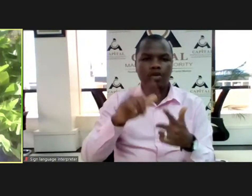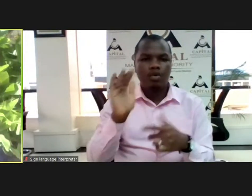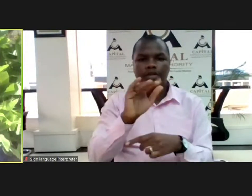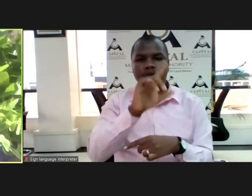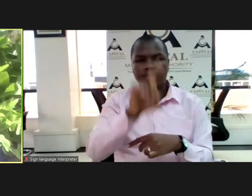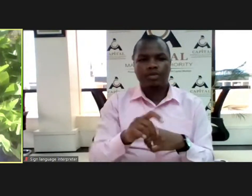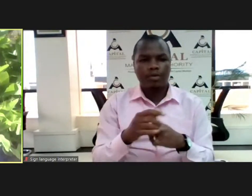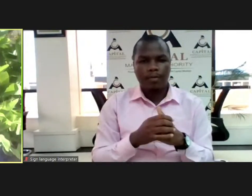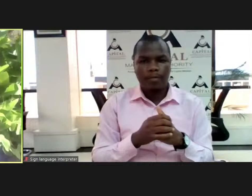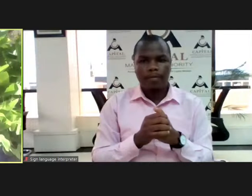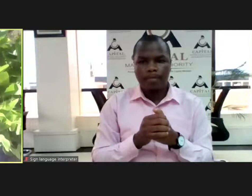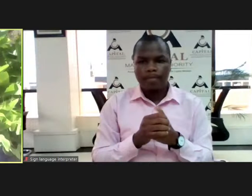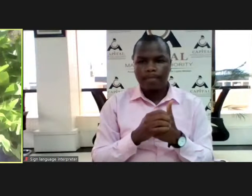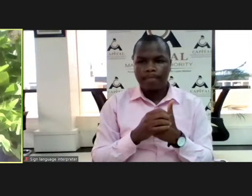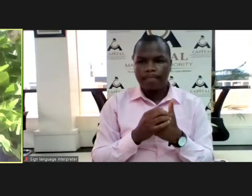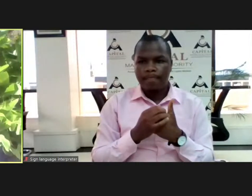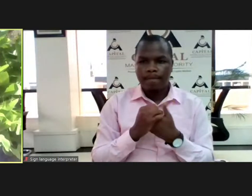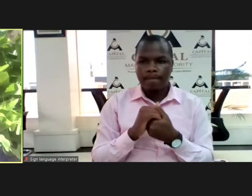question?